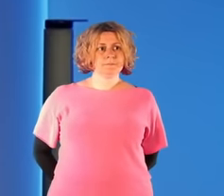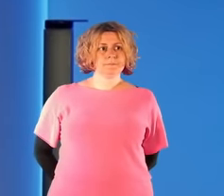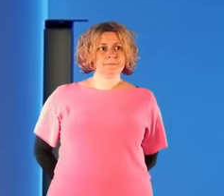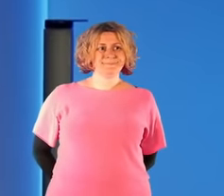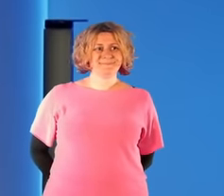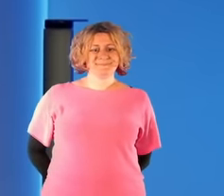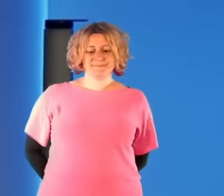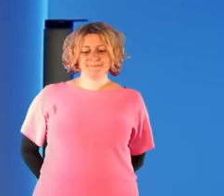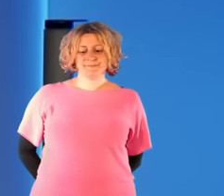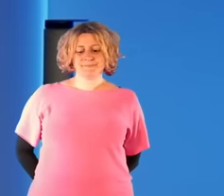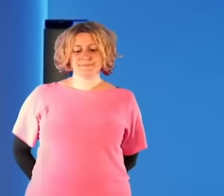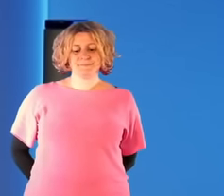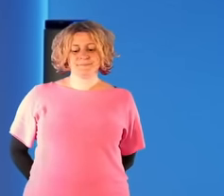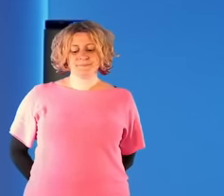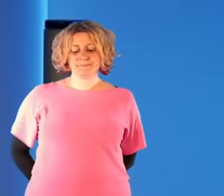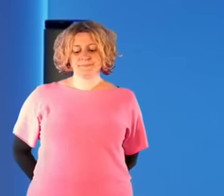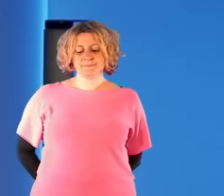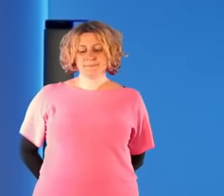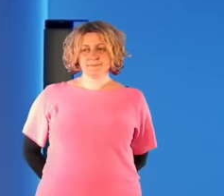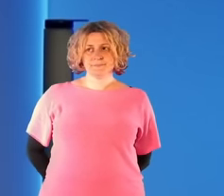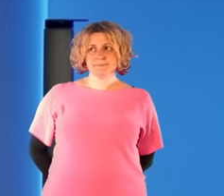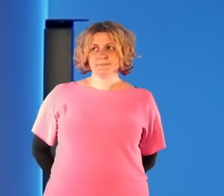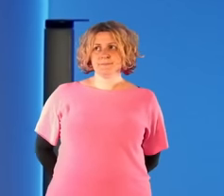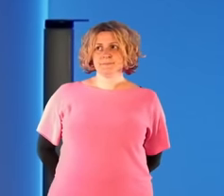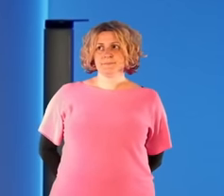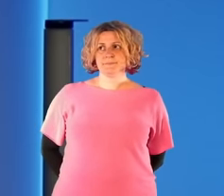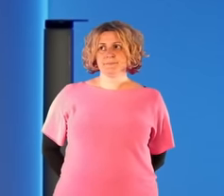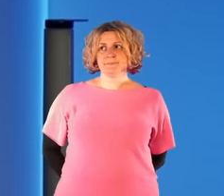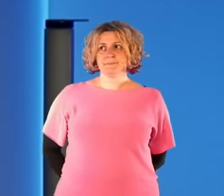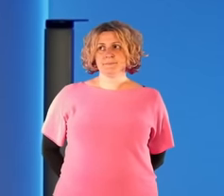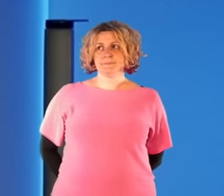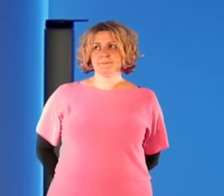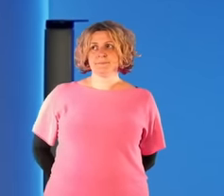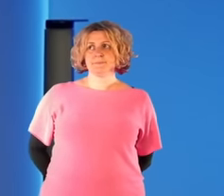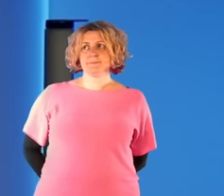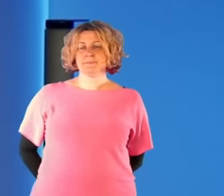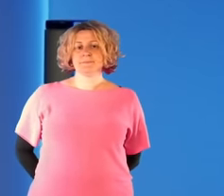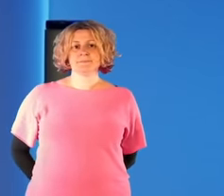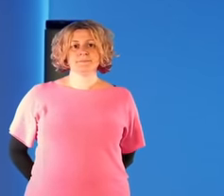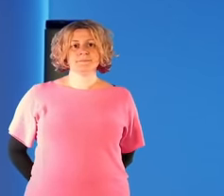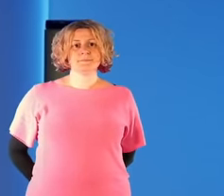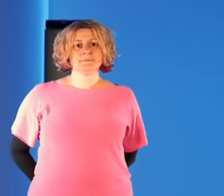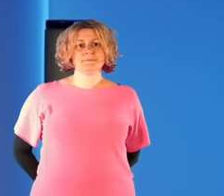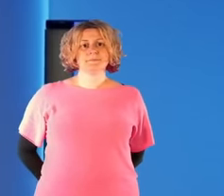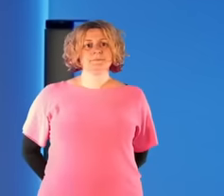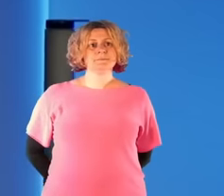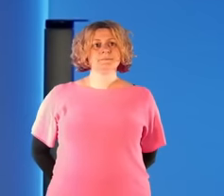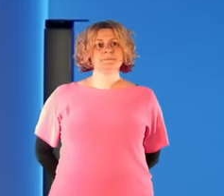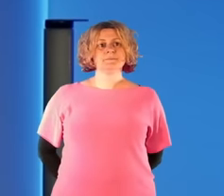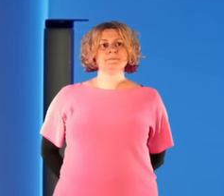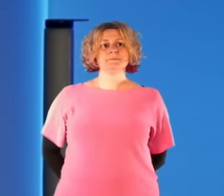We're going to respond by singing together. Please stand and join us.